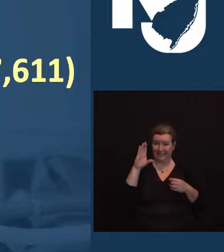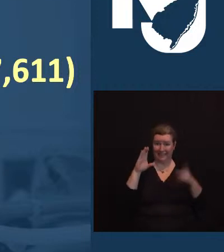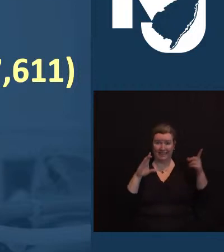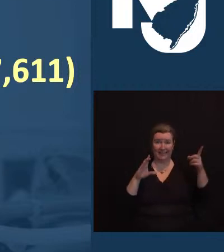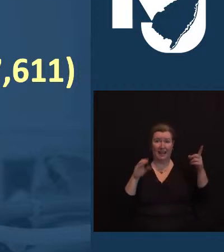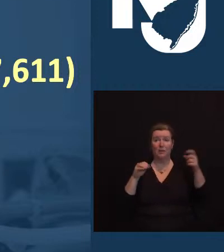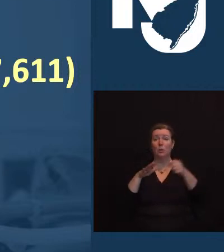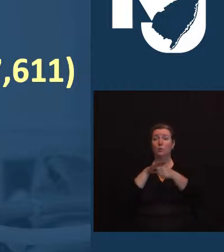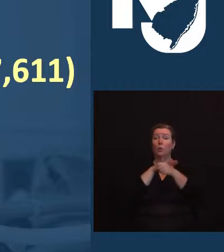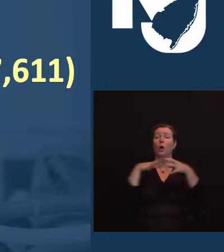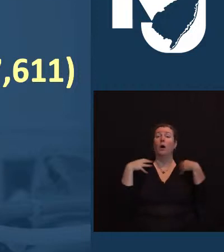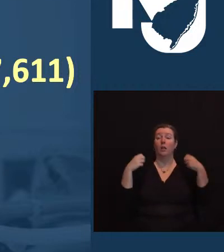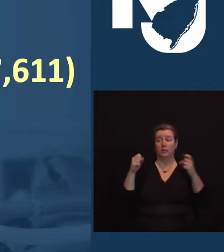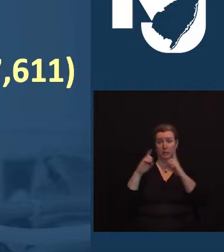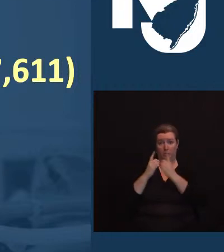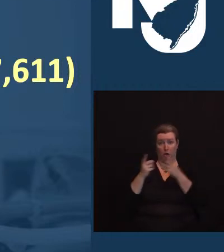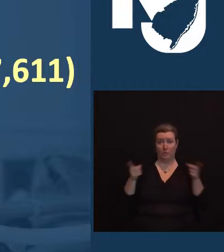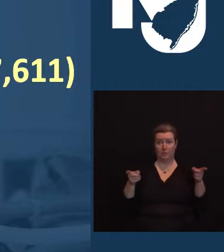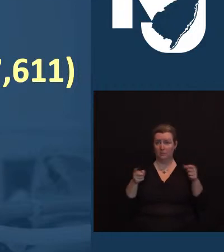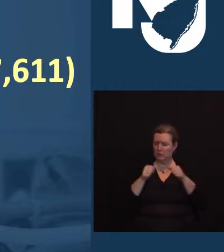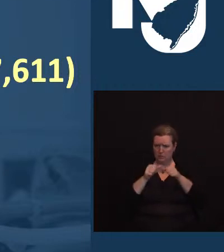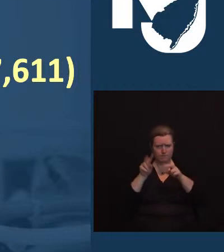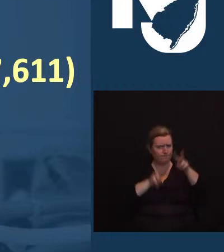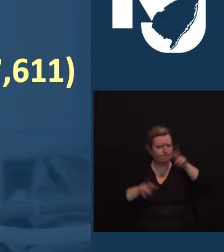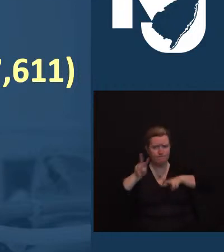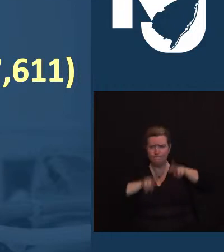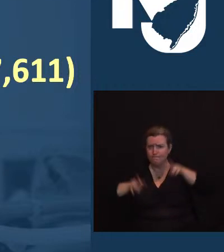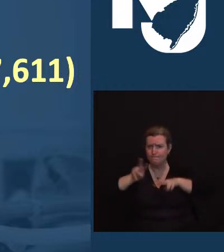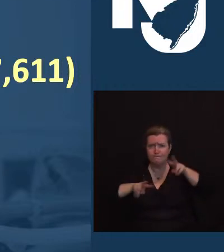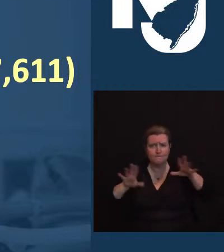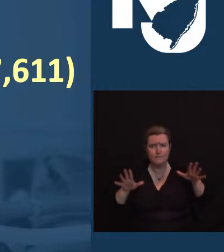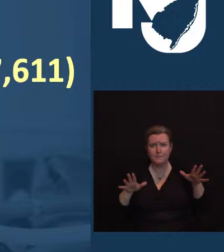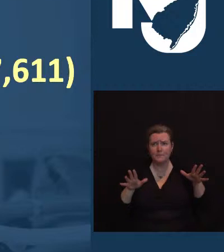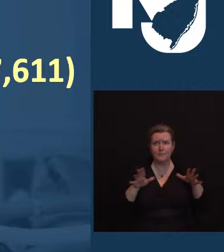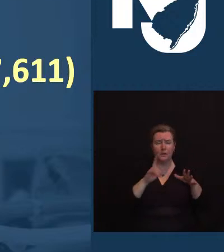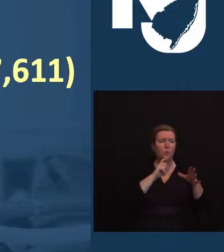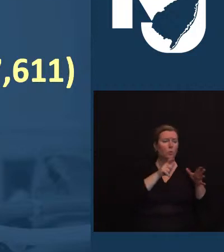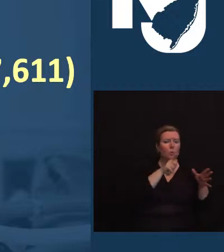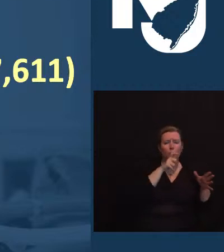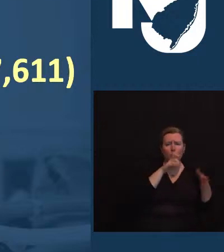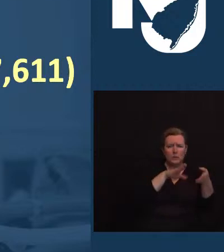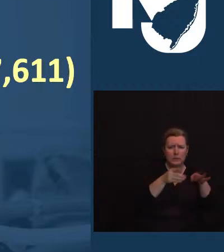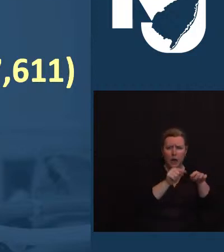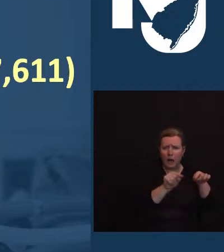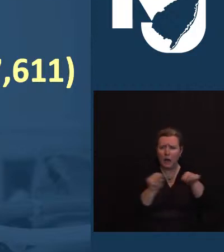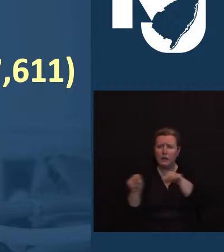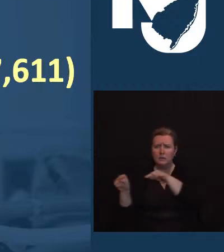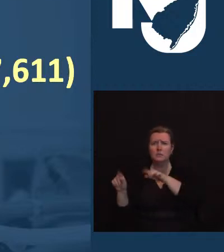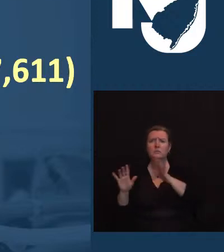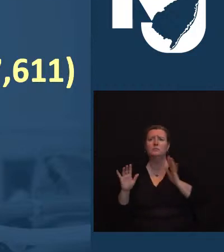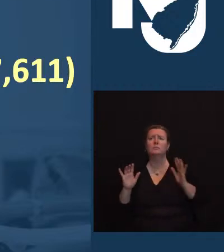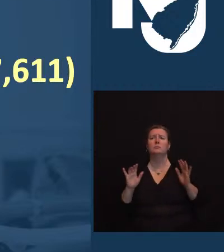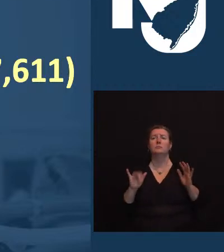are both continually reviewing deaths, as we've mentioned here many times. As such, these numbers for the week must be taken as